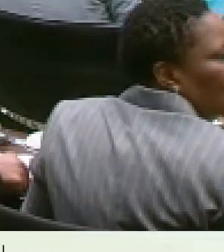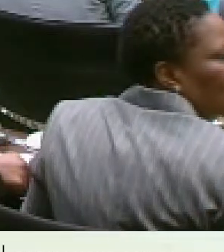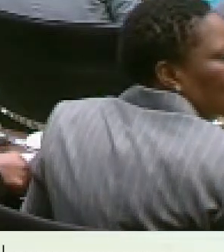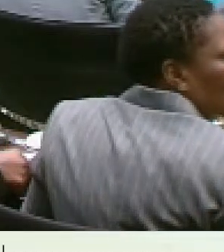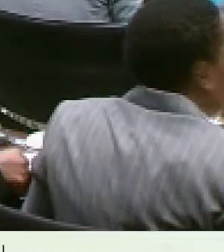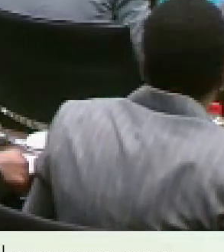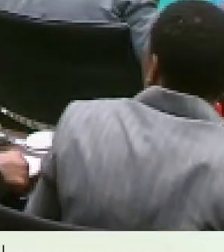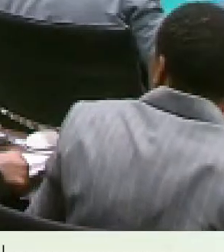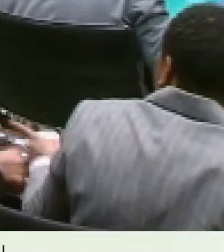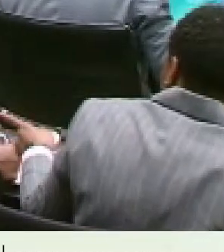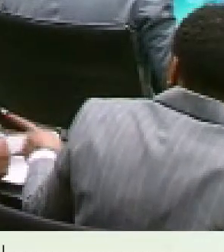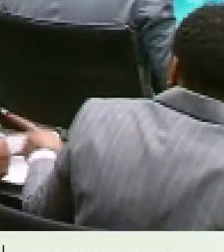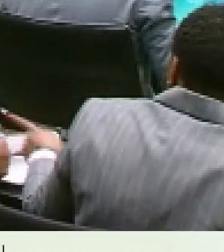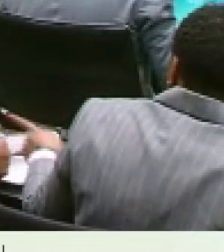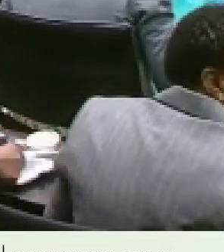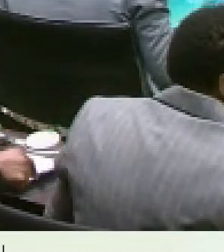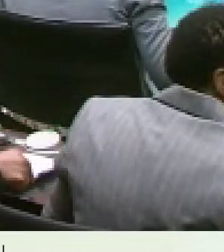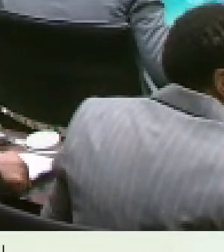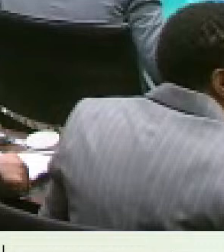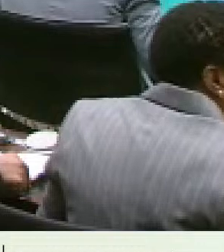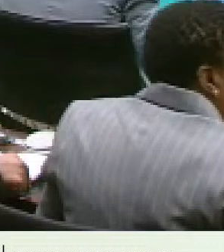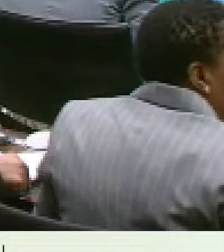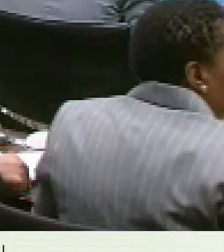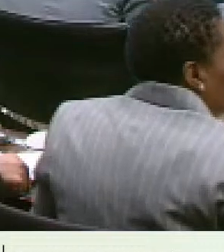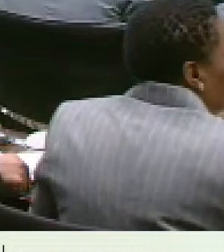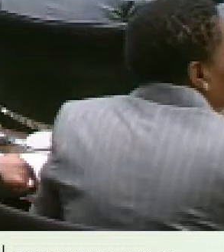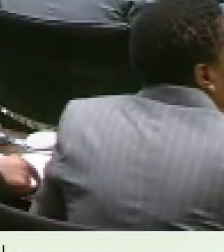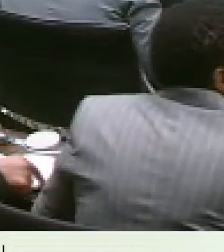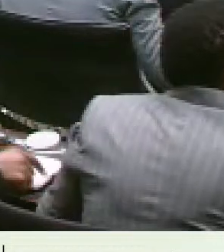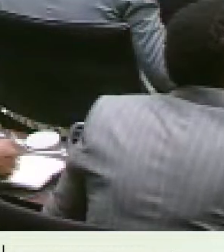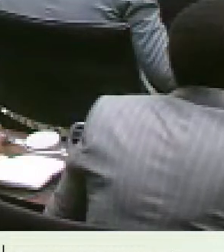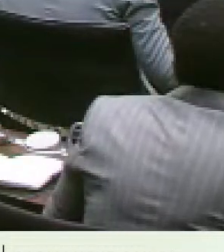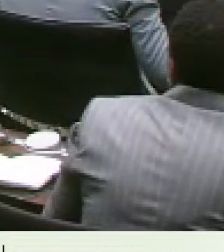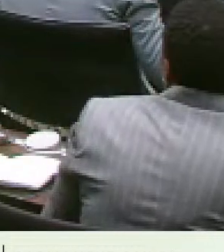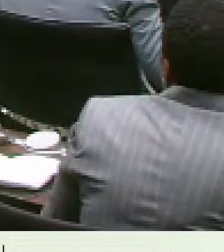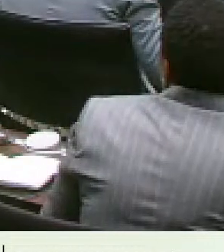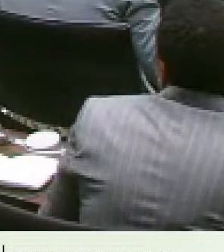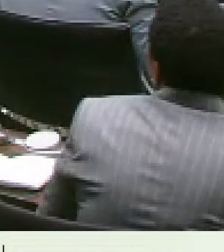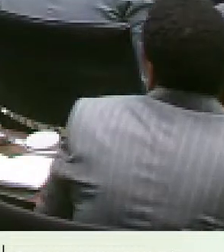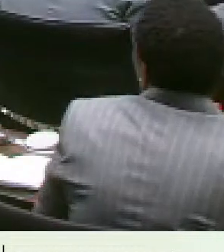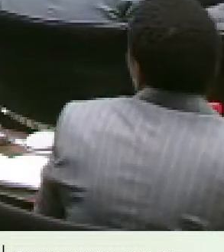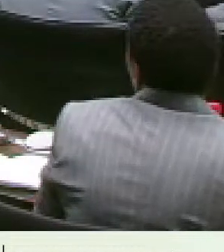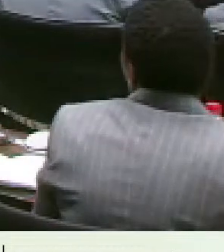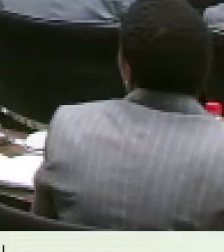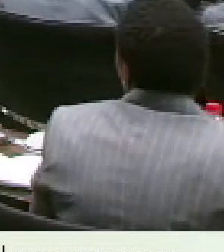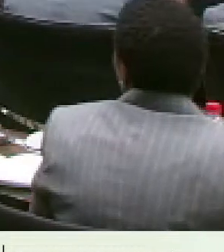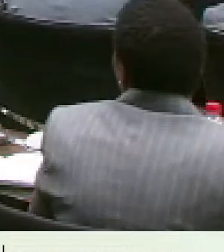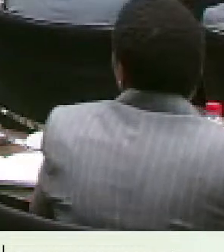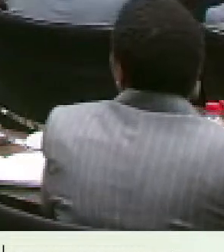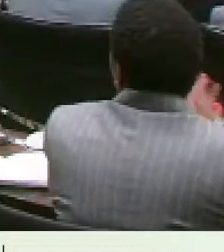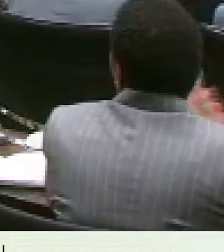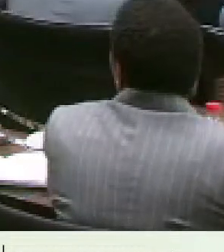I now call upon the Honourable Minister in the Presidency who will start the debate. Honourable Minister.